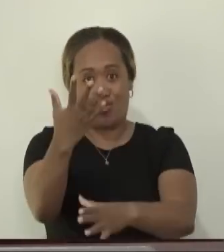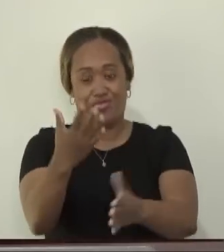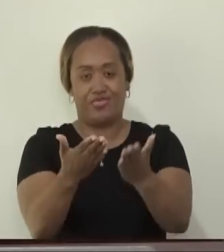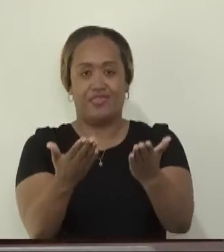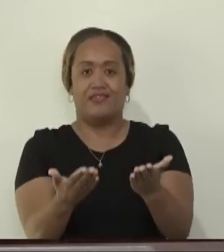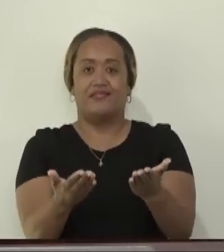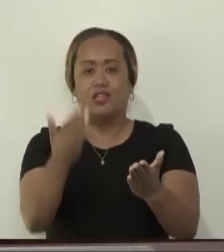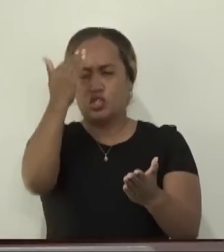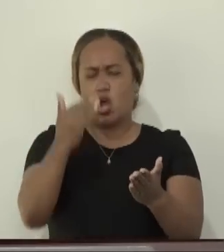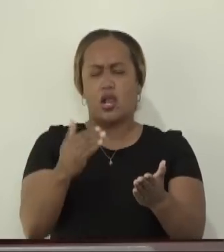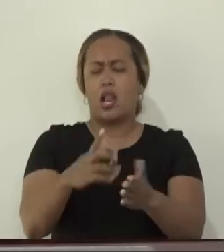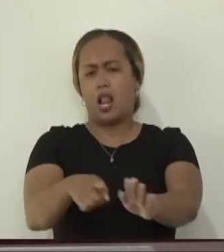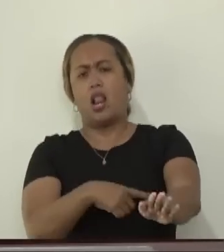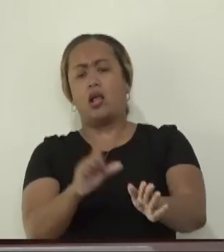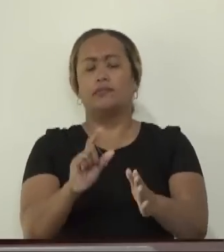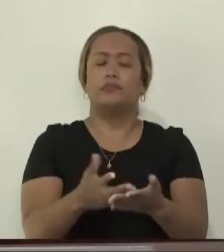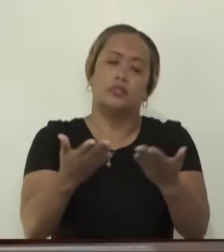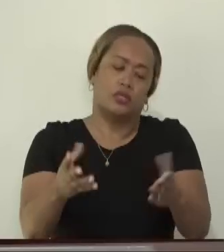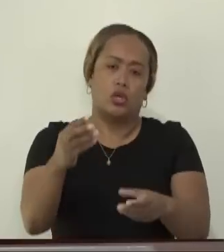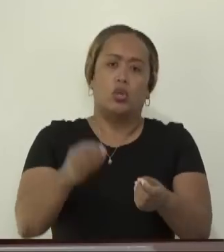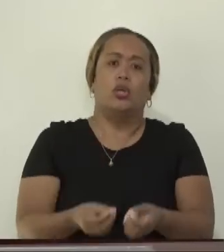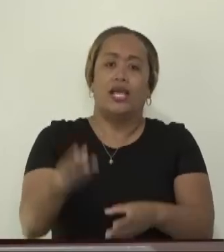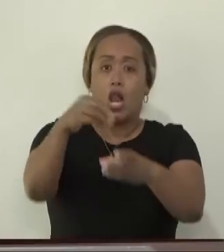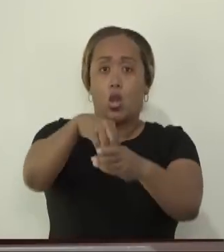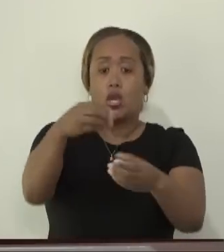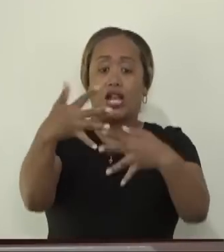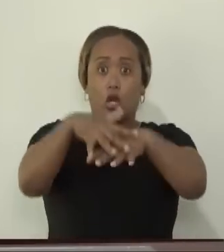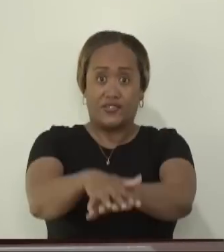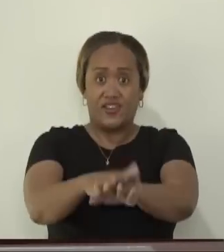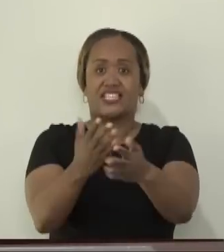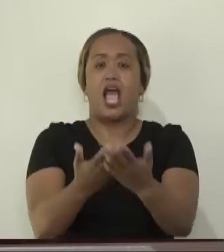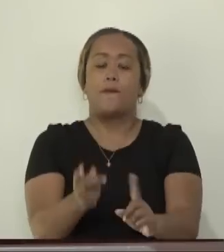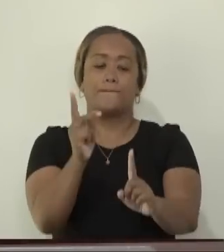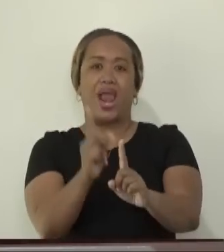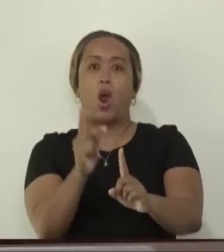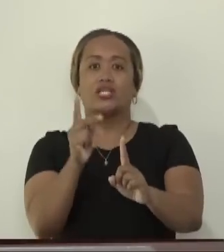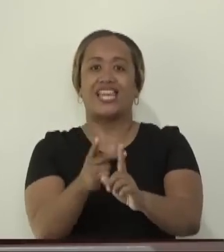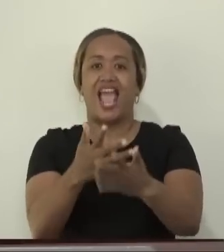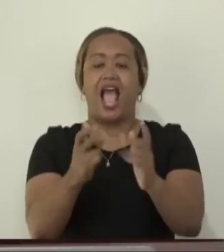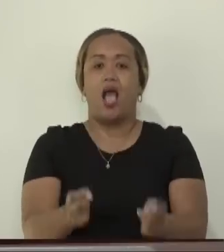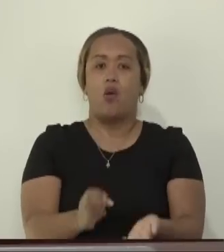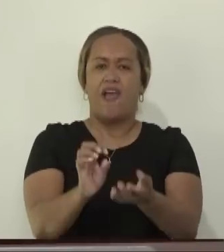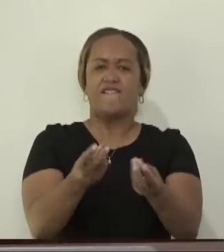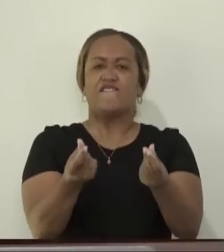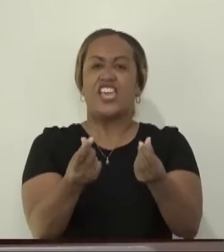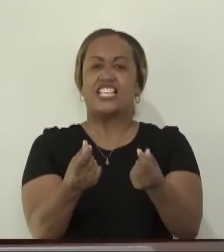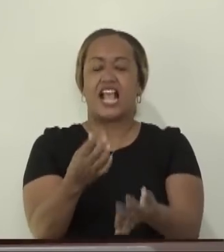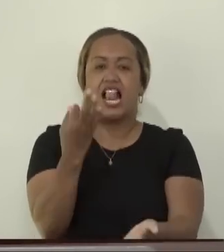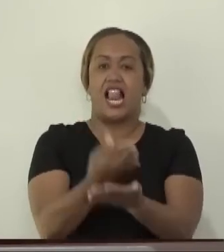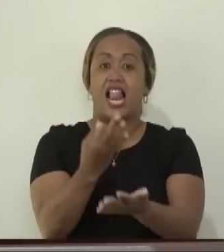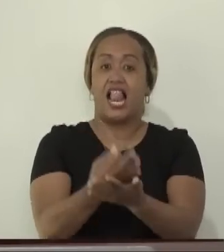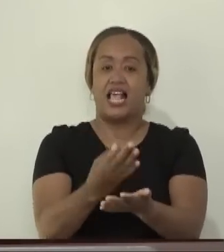term. Inclusiveness will be given priority to ensure fiscal sustainability,